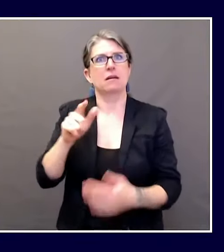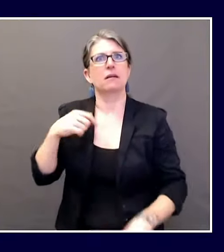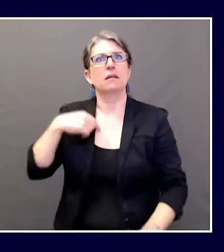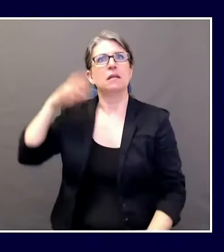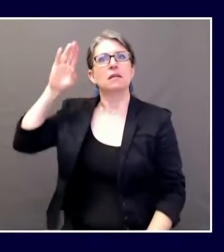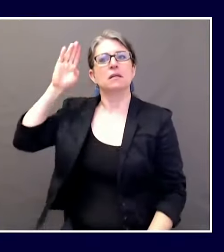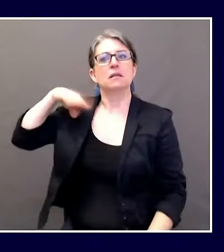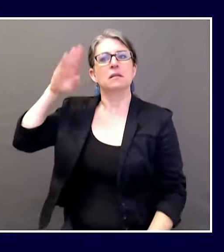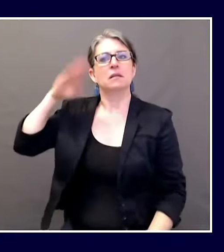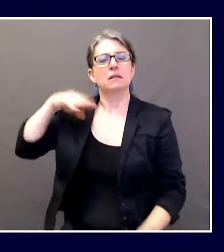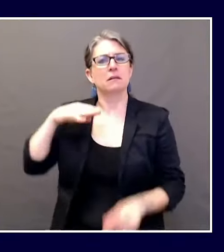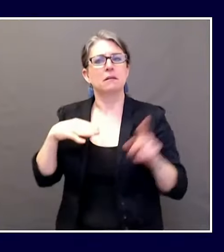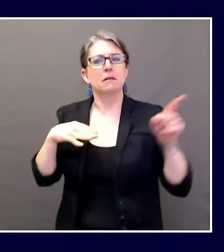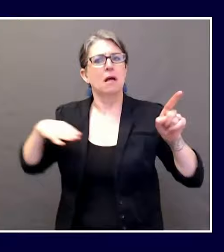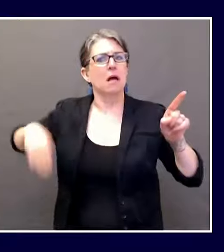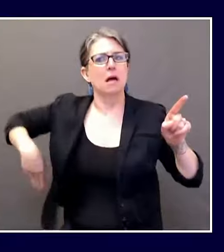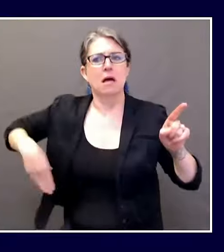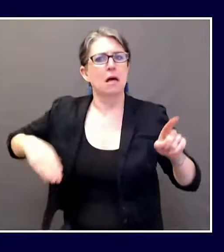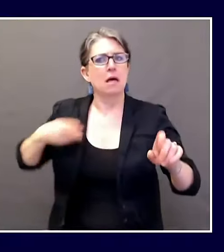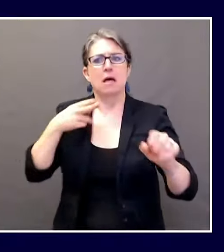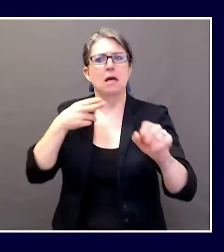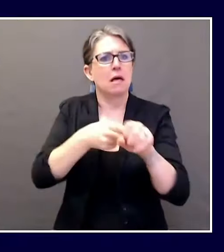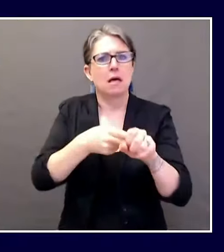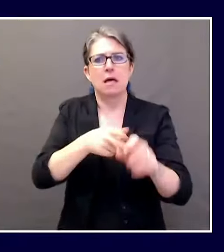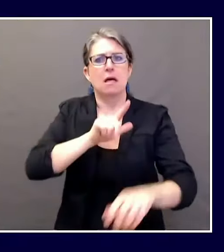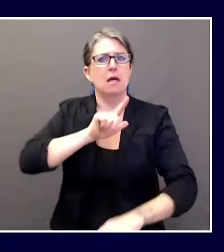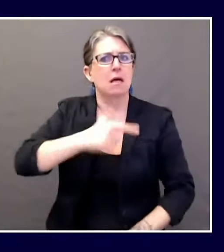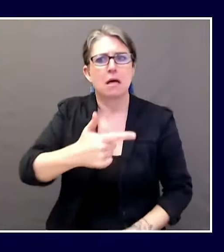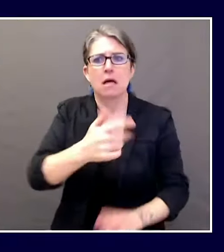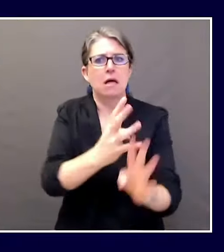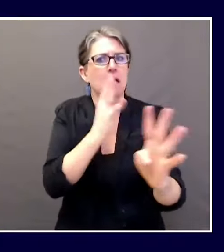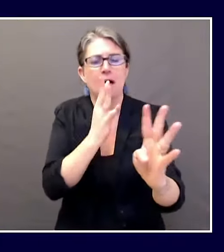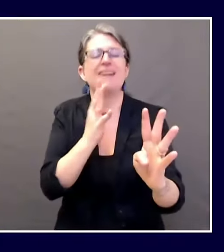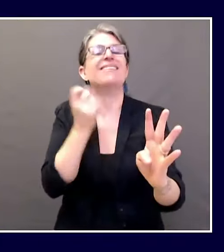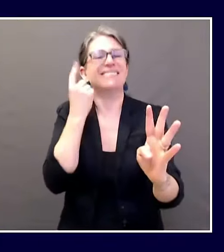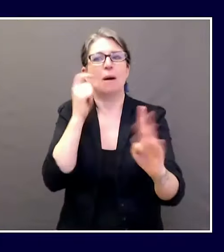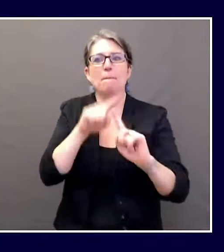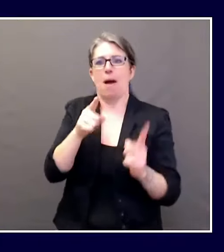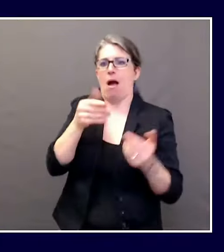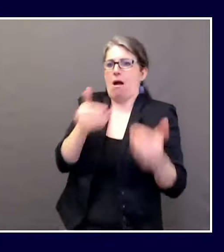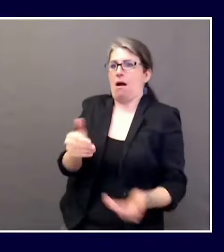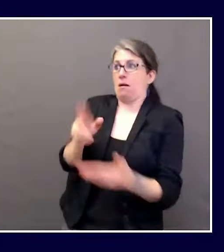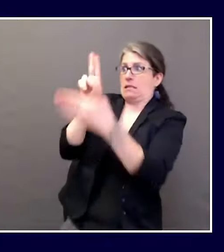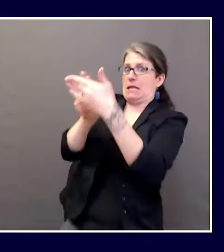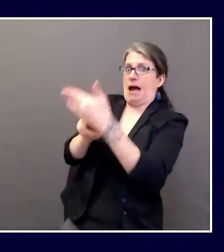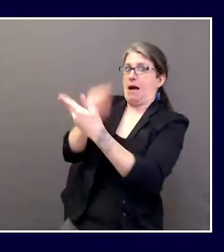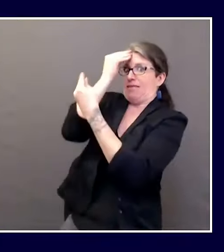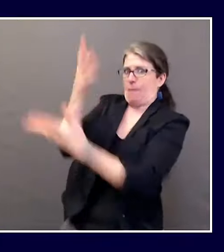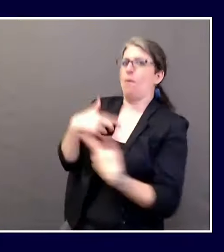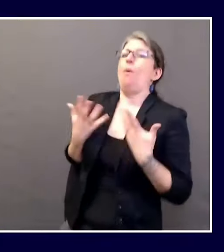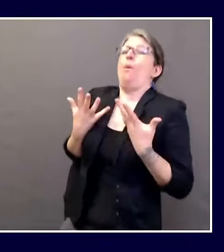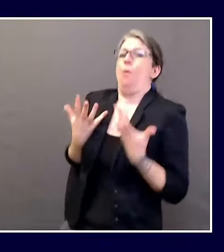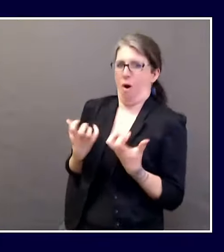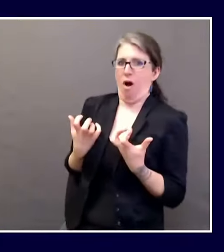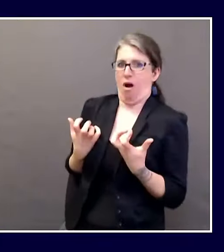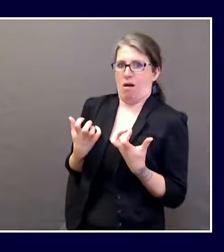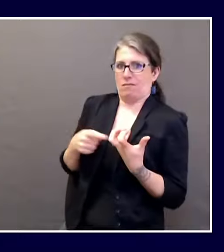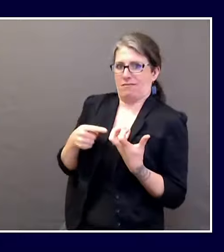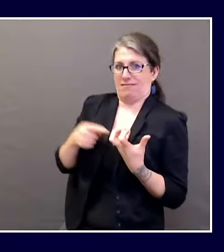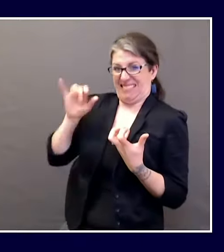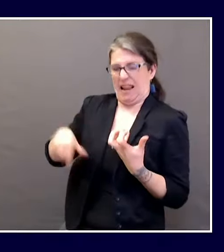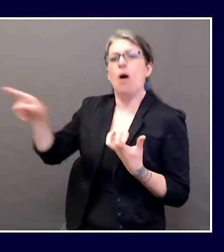over, it allows you to say, I know that you are bringing on locations who will ultimately use